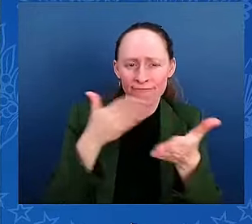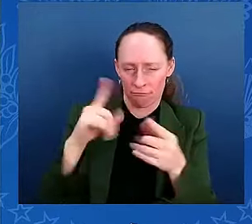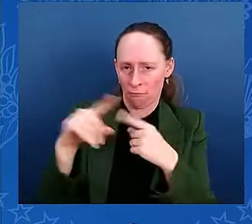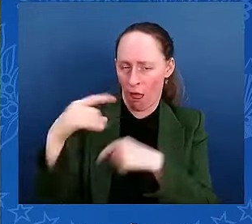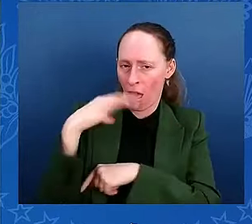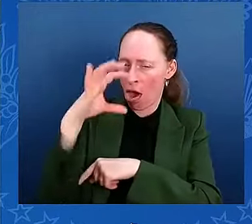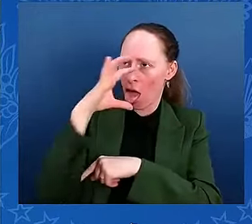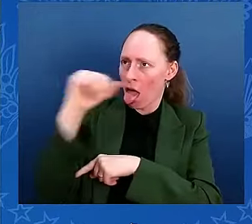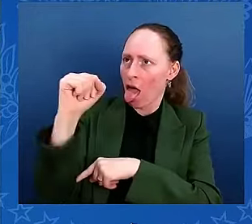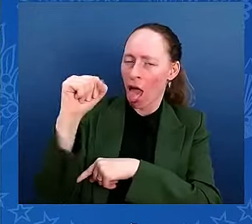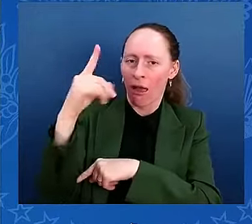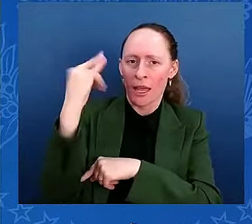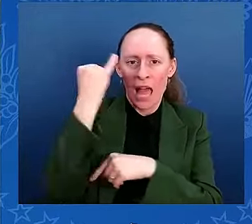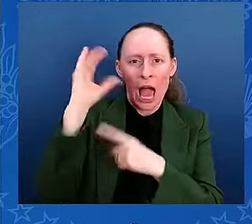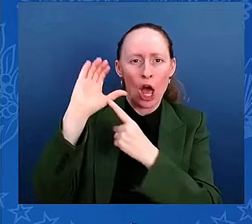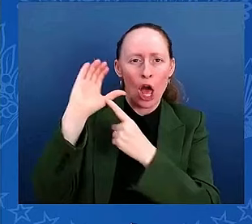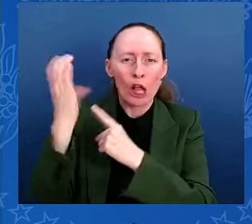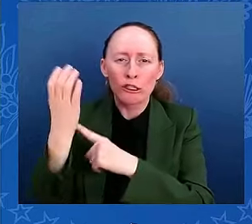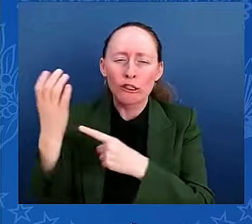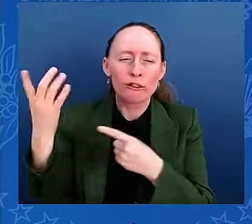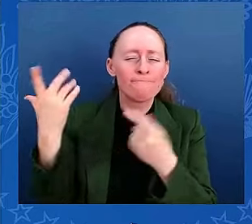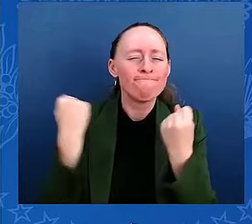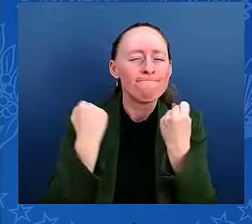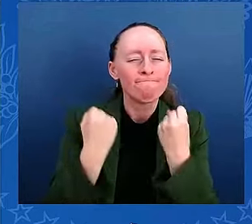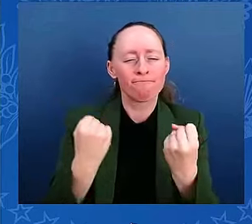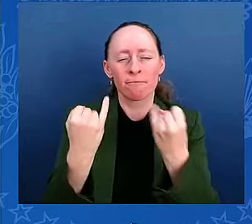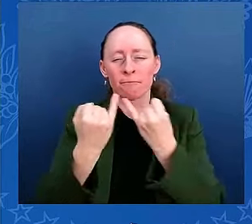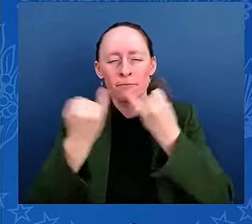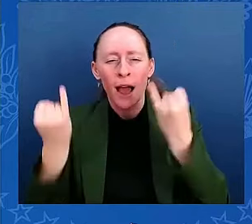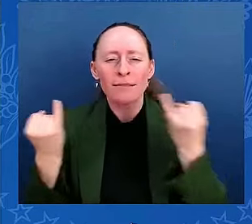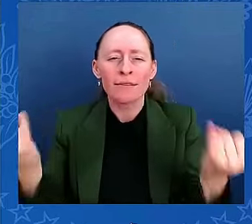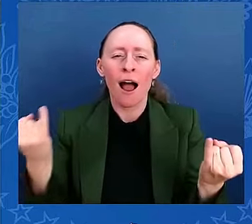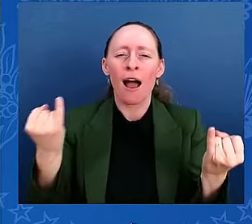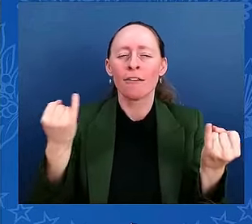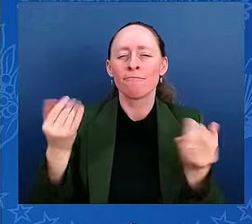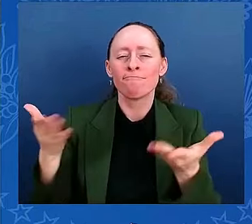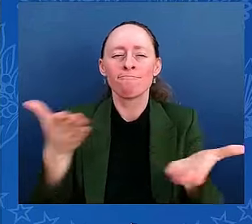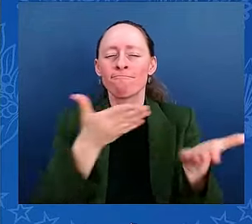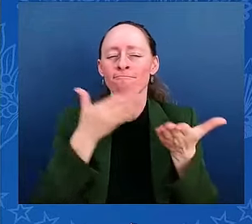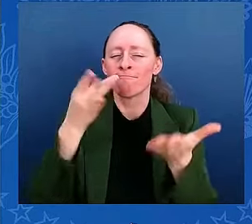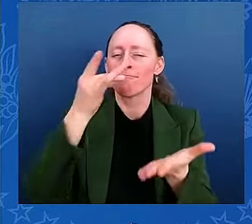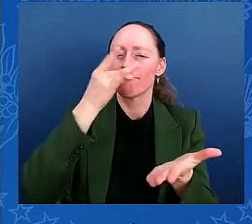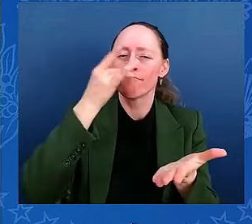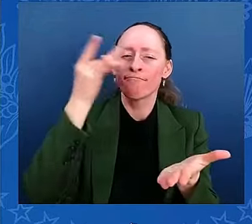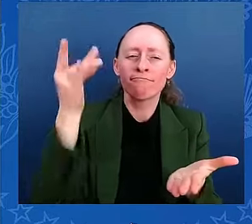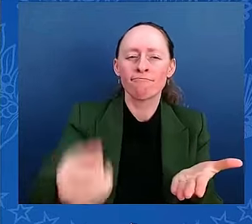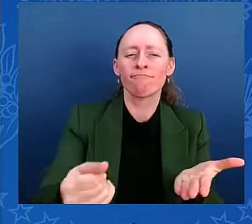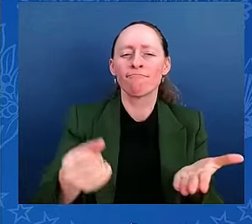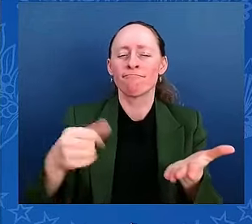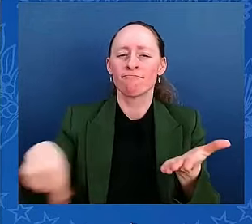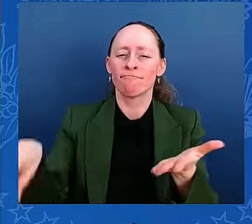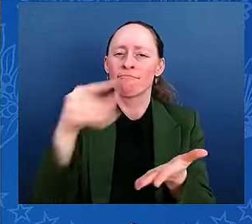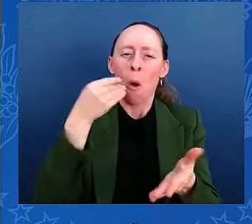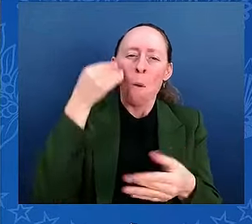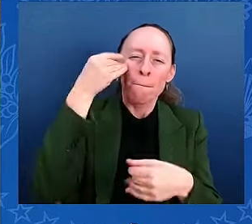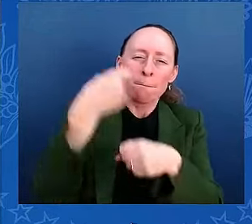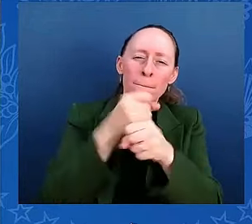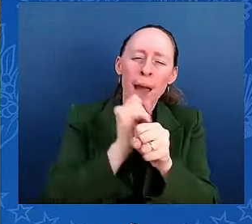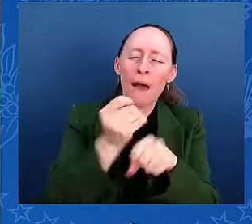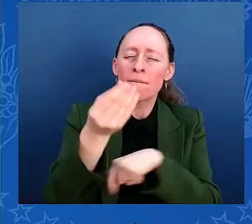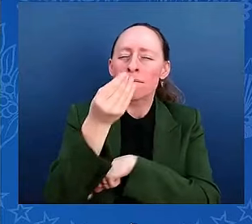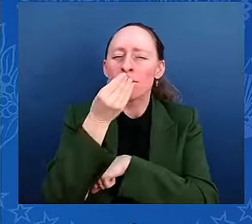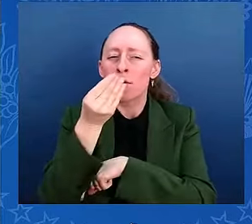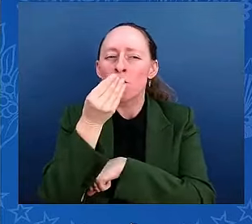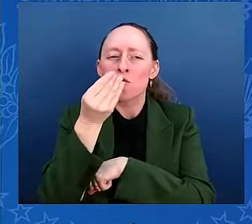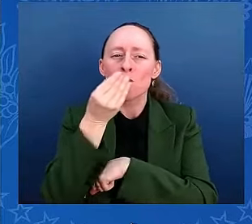pasta, and sauce bubbling over on the stove. No, the most important lesson that I learned